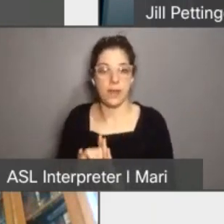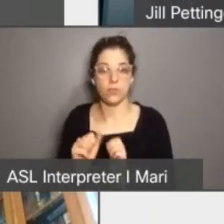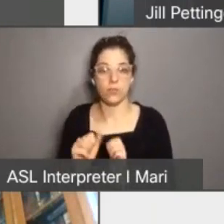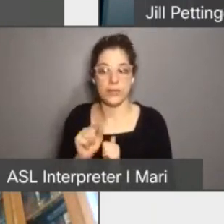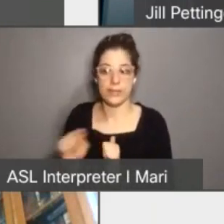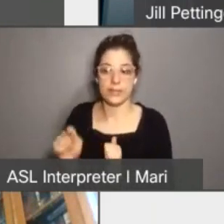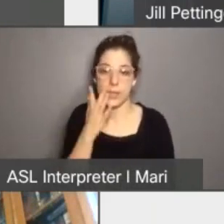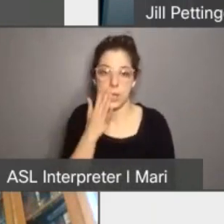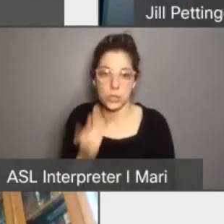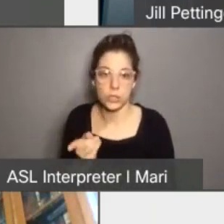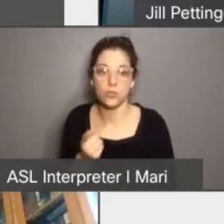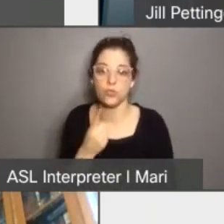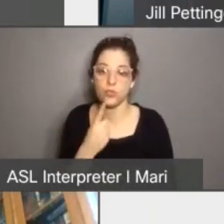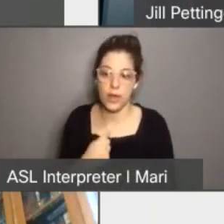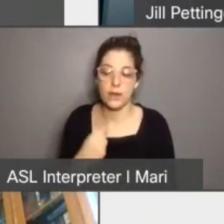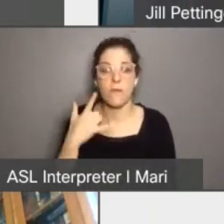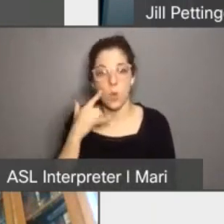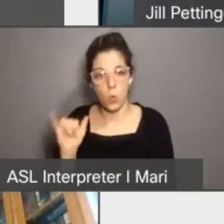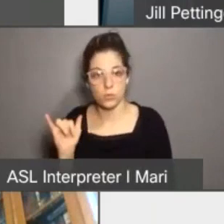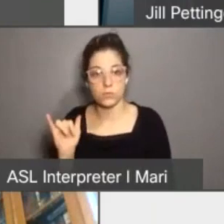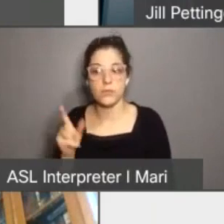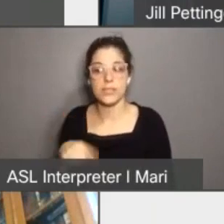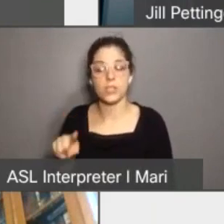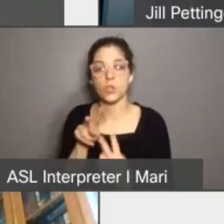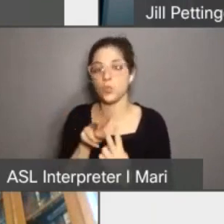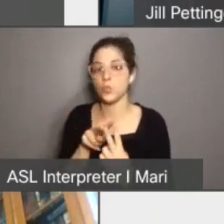colors, red and gold. These are the two main